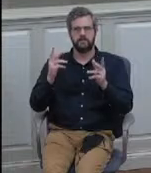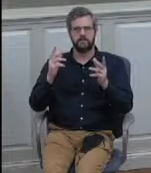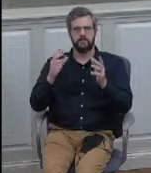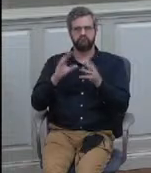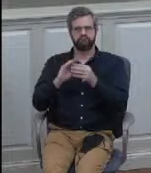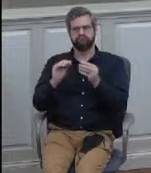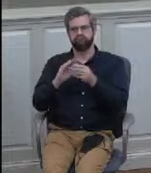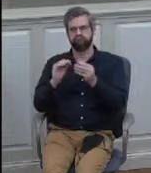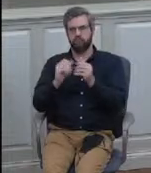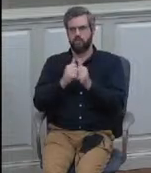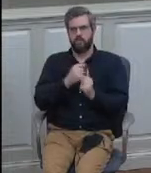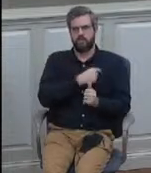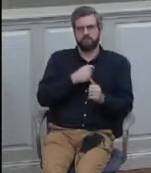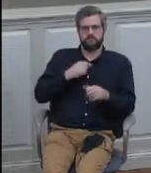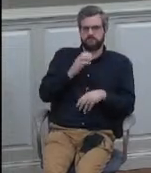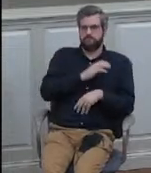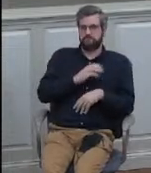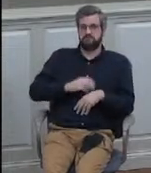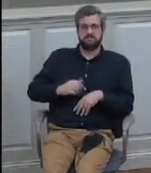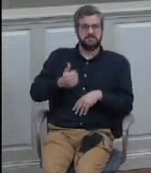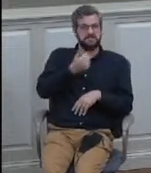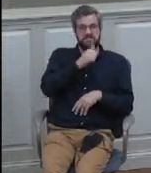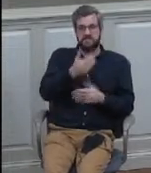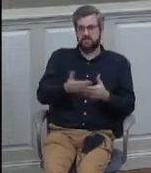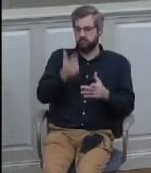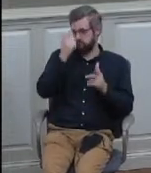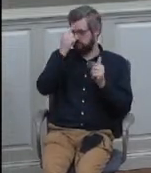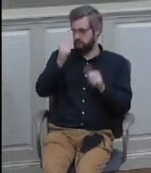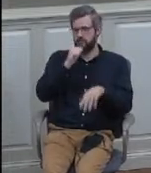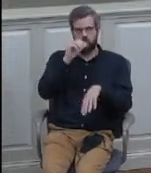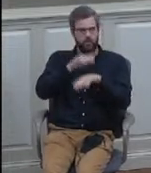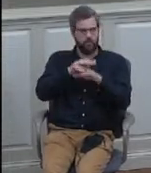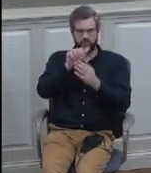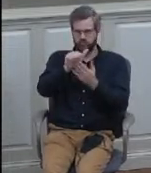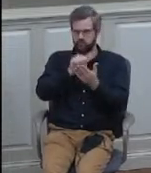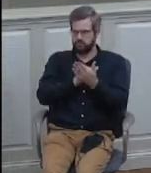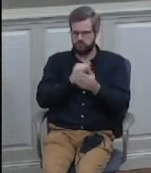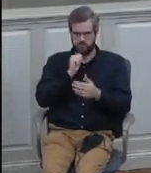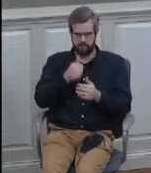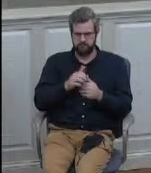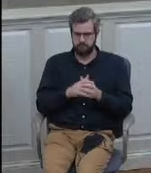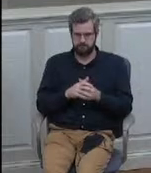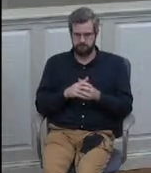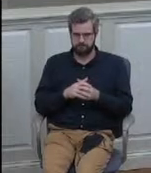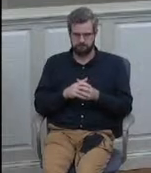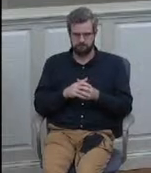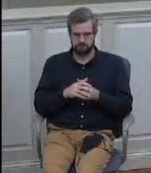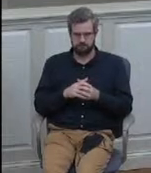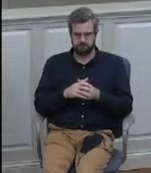engage with the commission on any item that has not been on and is not on tonight's agenda.